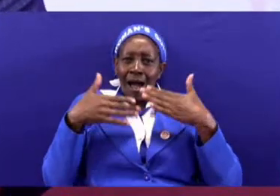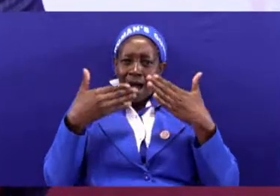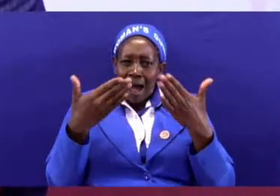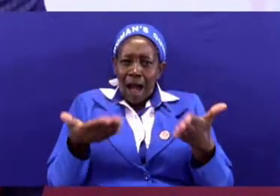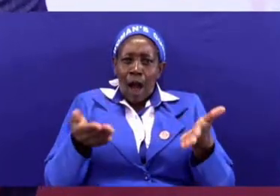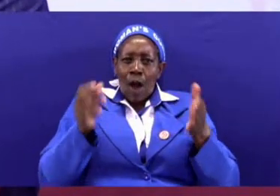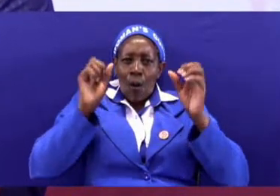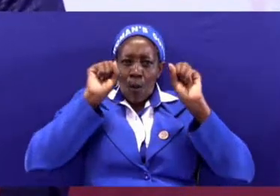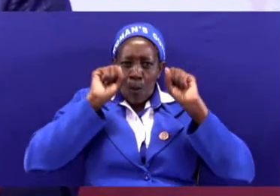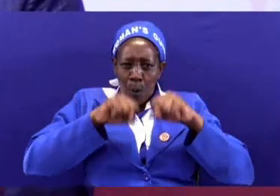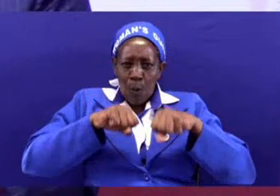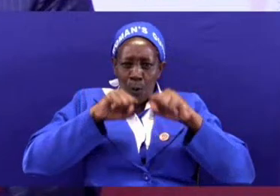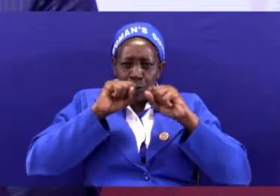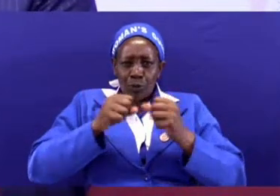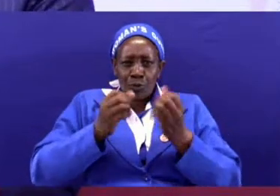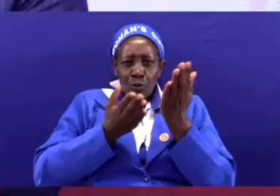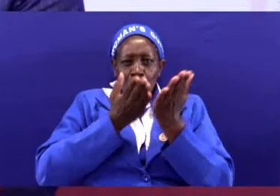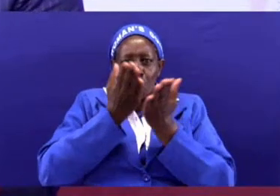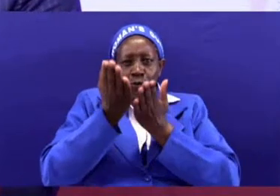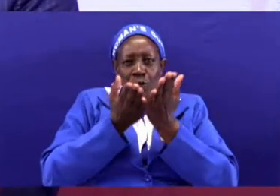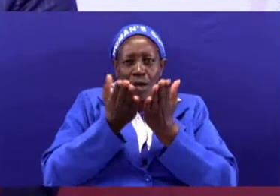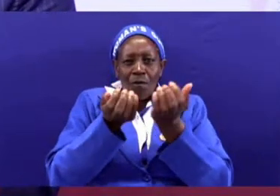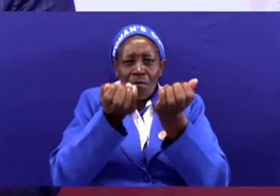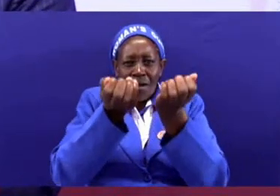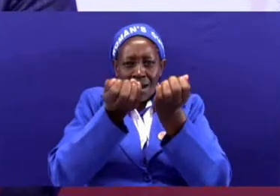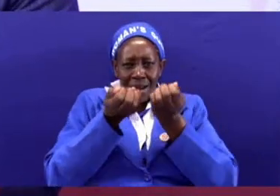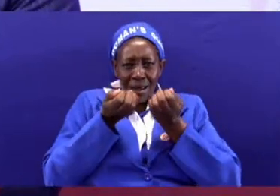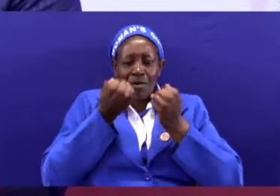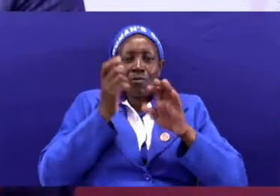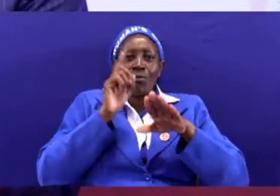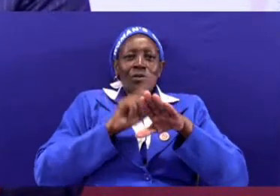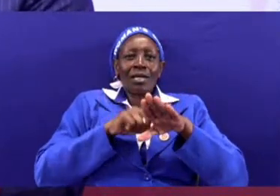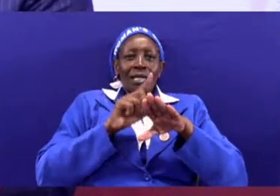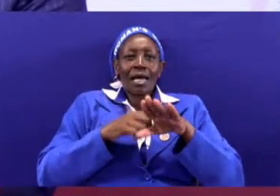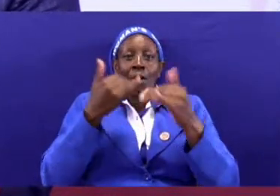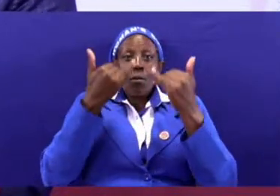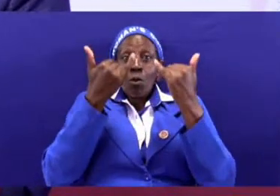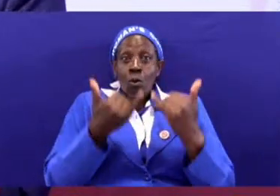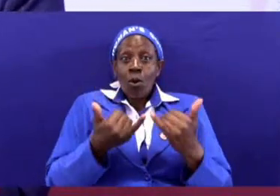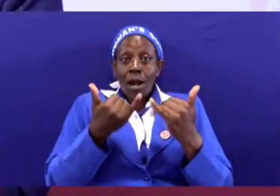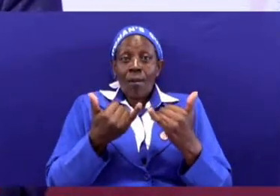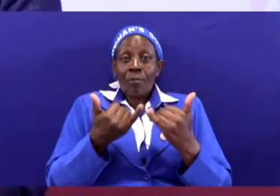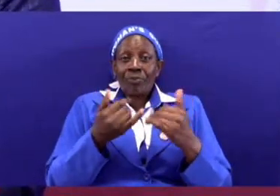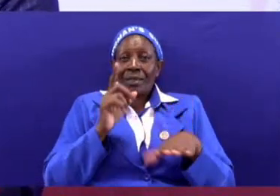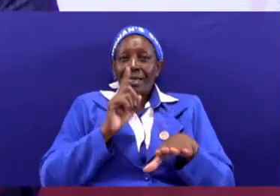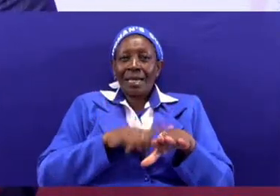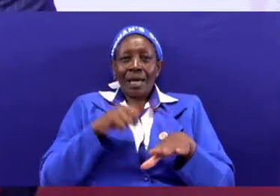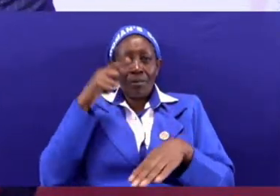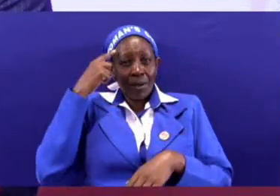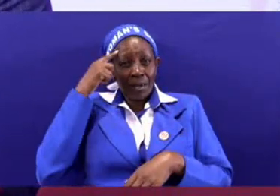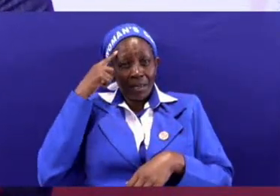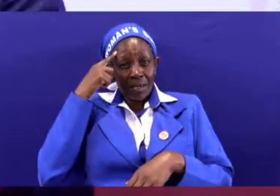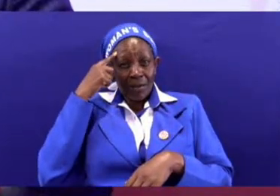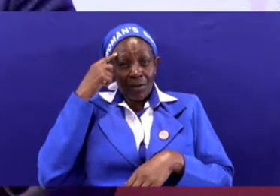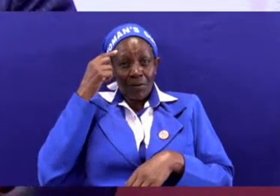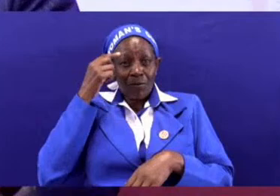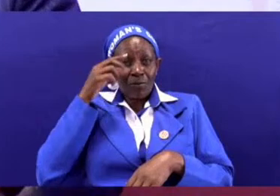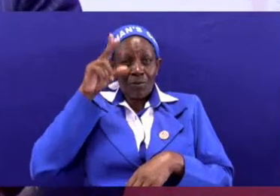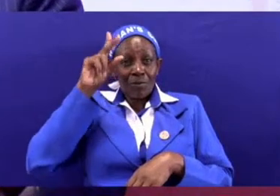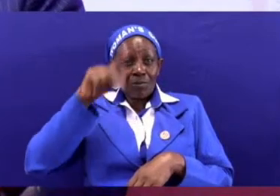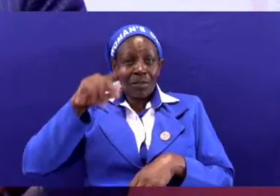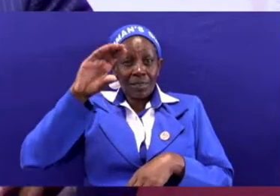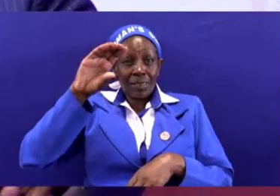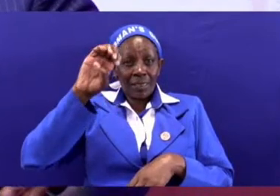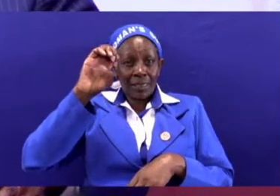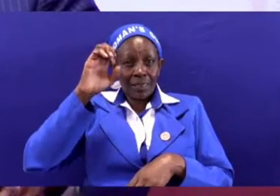we serve the needs of our time? If I think of the PCA, I think this church is actually a church of